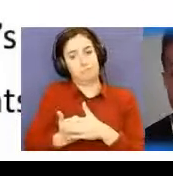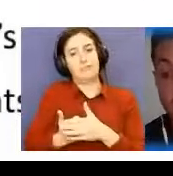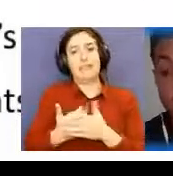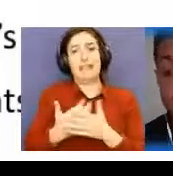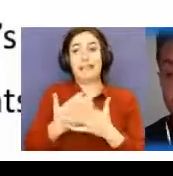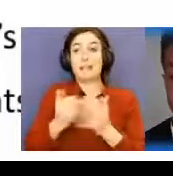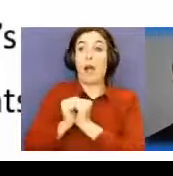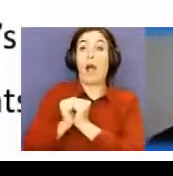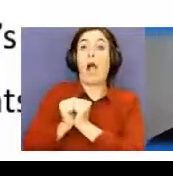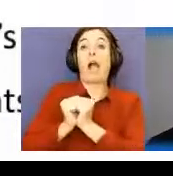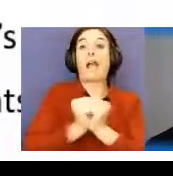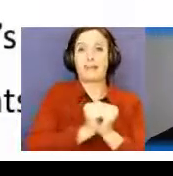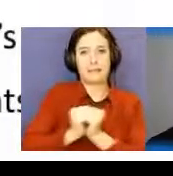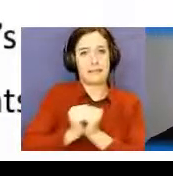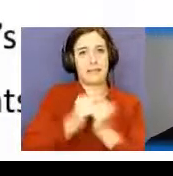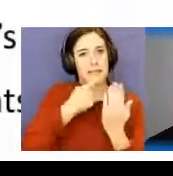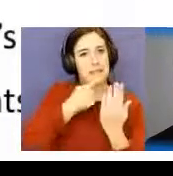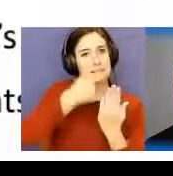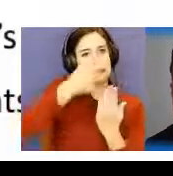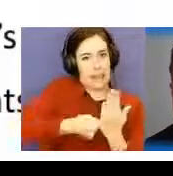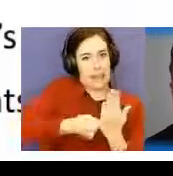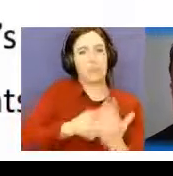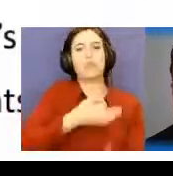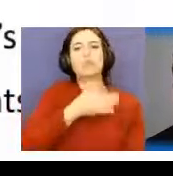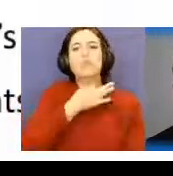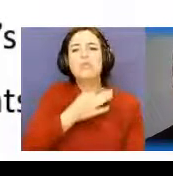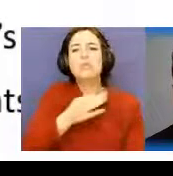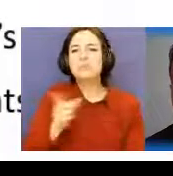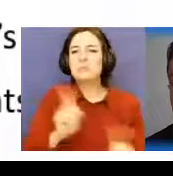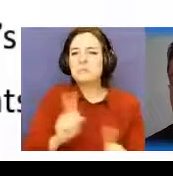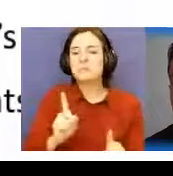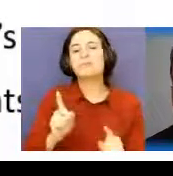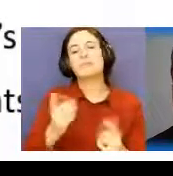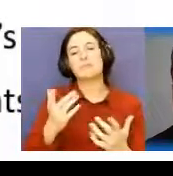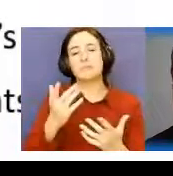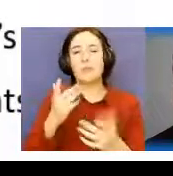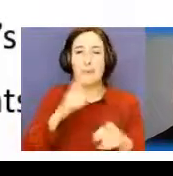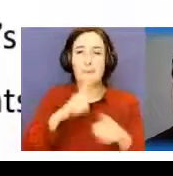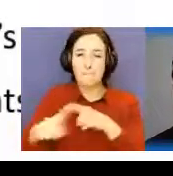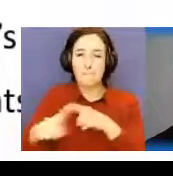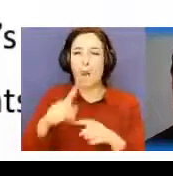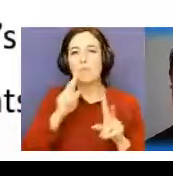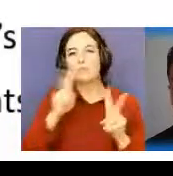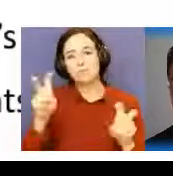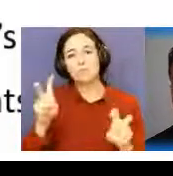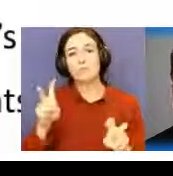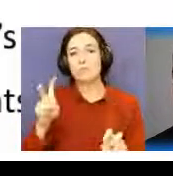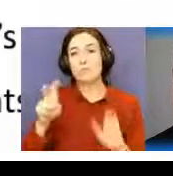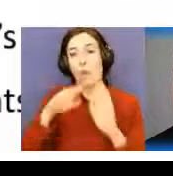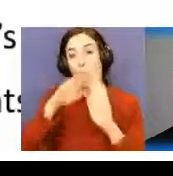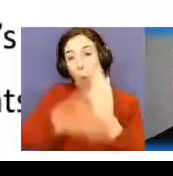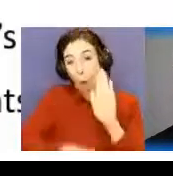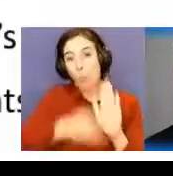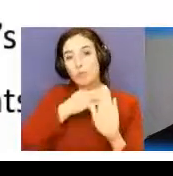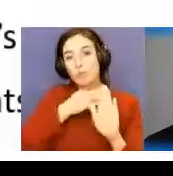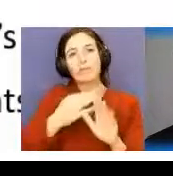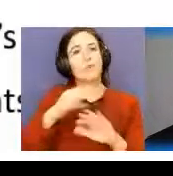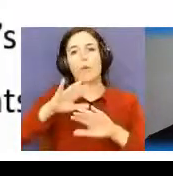on no or low risk, as we're increasingly calling it. And this is a piece of work with the Faculty of Sport and Exercise Medicine and the Royal College of GPs